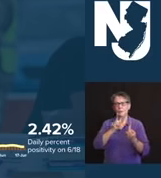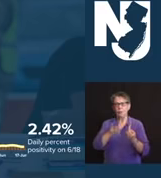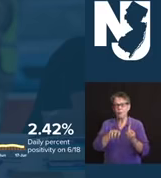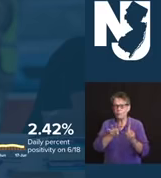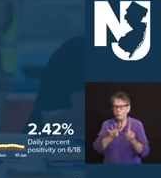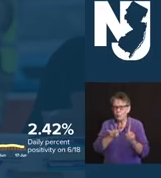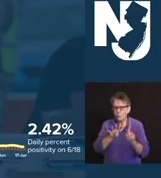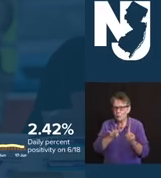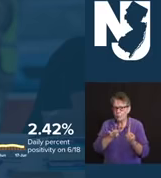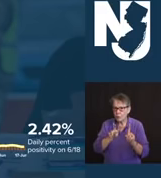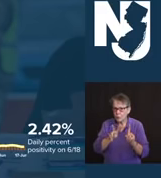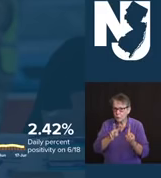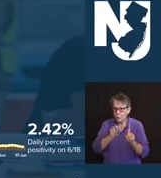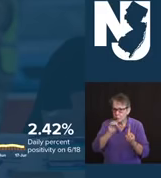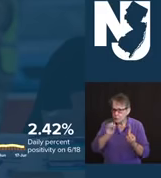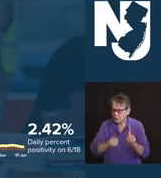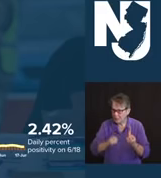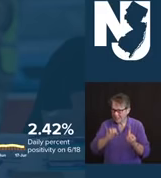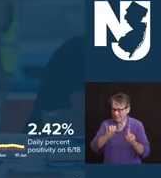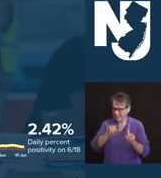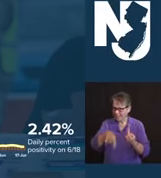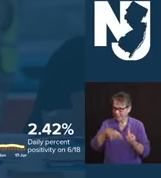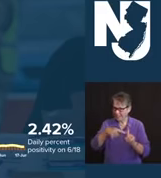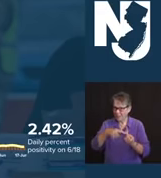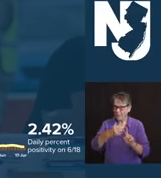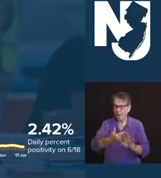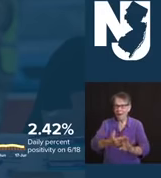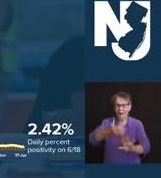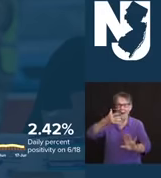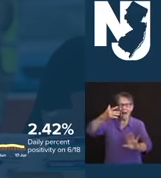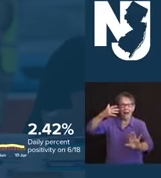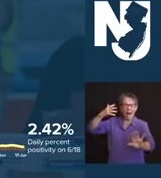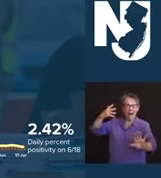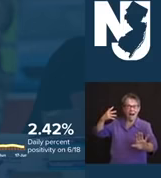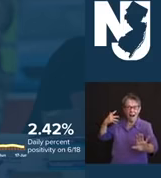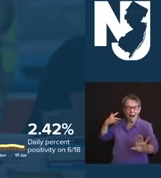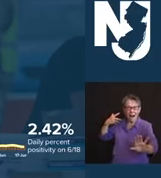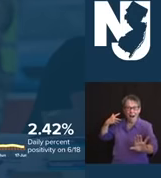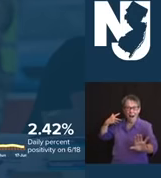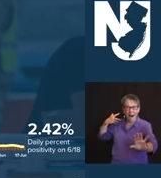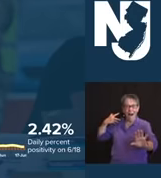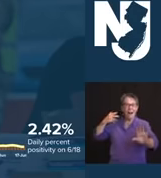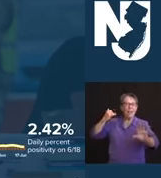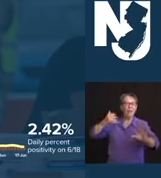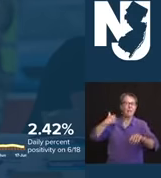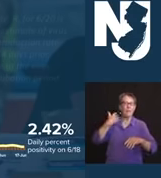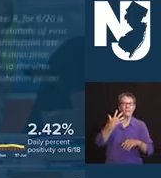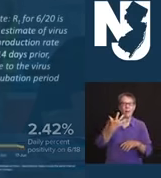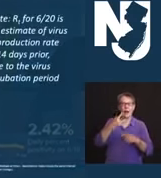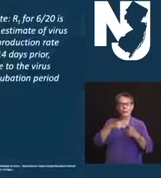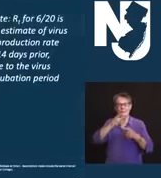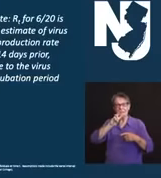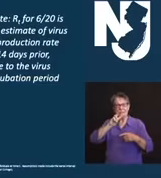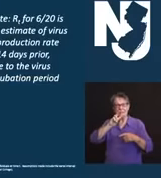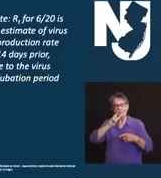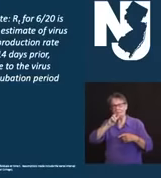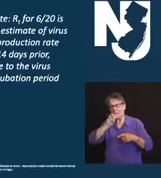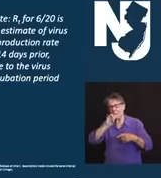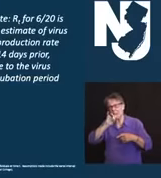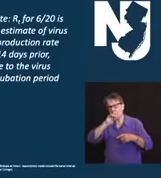we were looking at positivity rates 5 or 6 or many more times that. Today, our transmission rate,